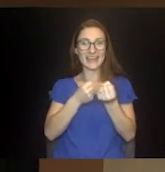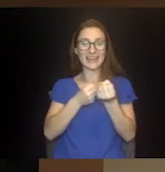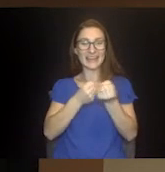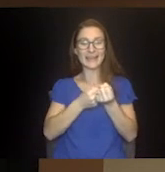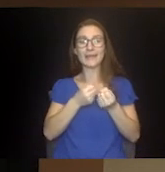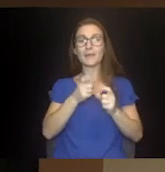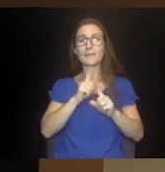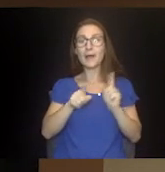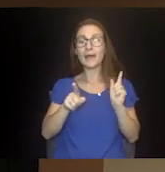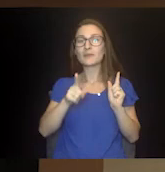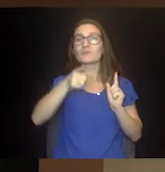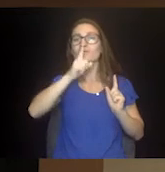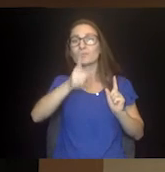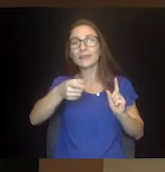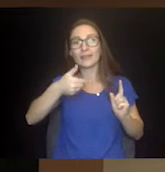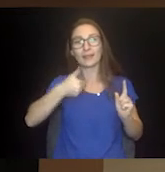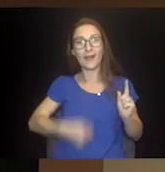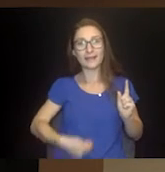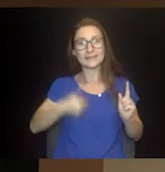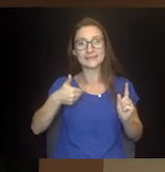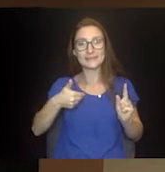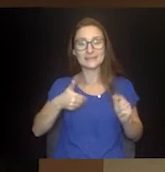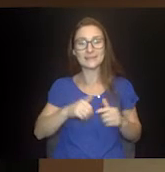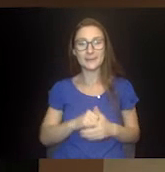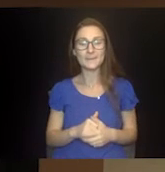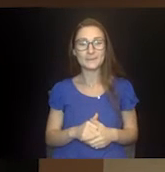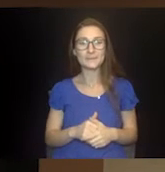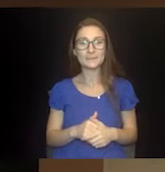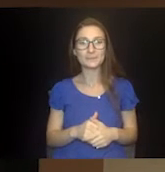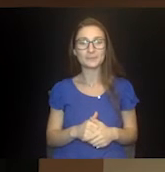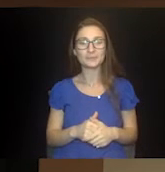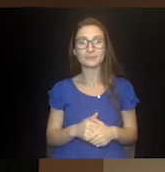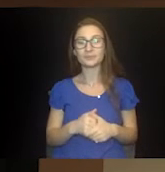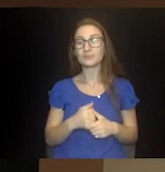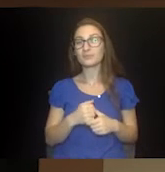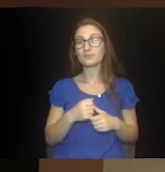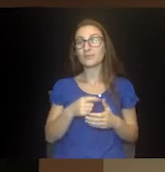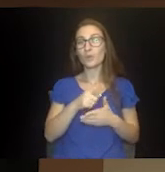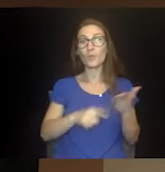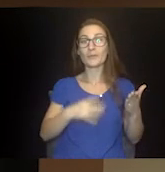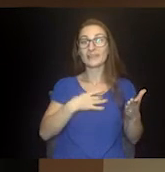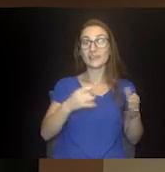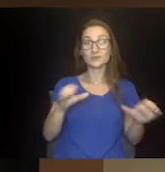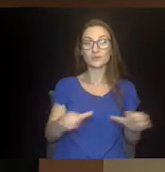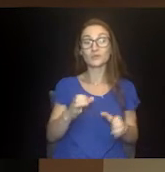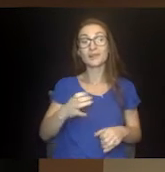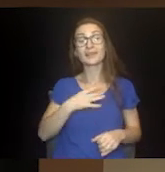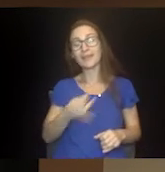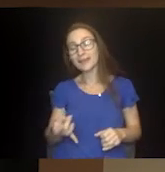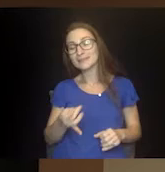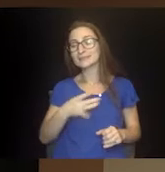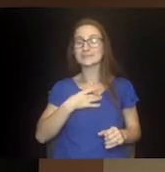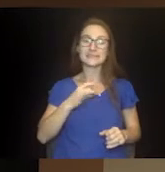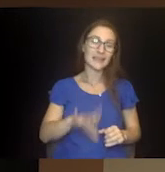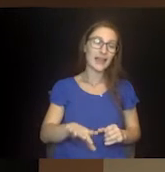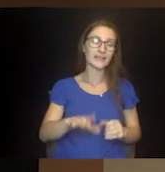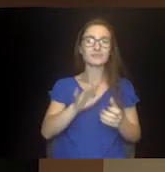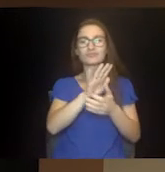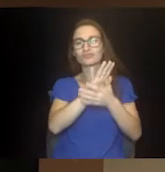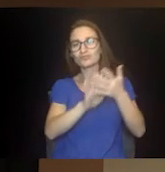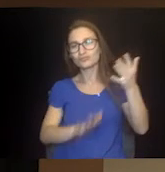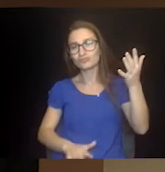not just us advocating or something like that. Like us, the real us, and what we like to do, our